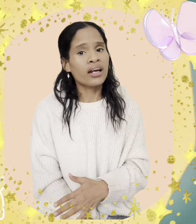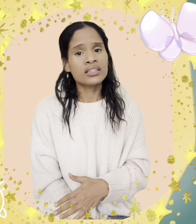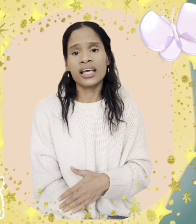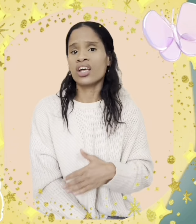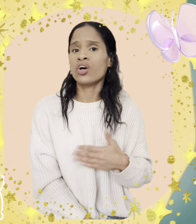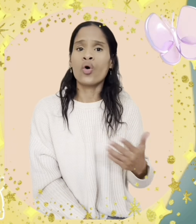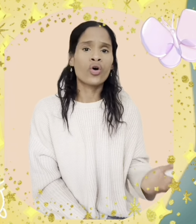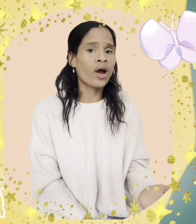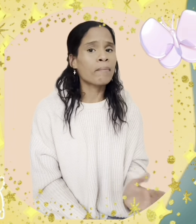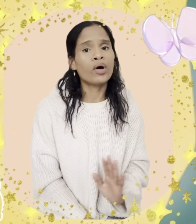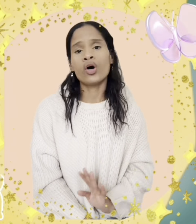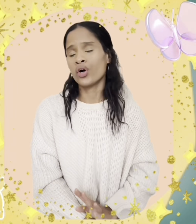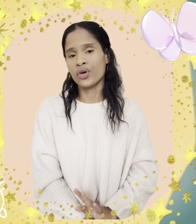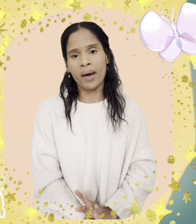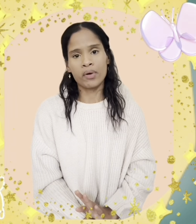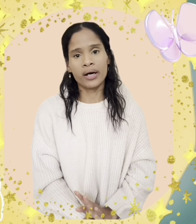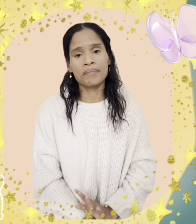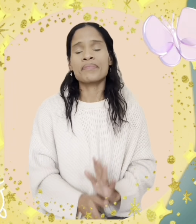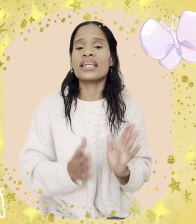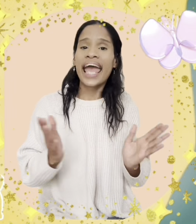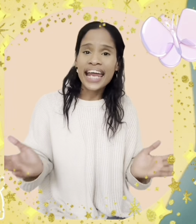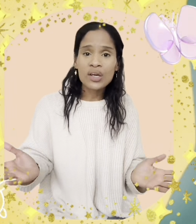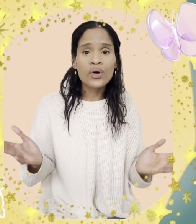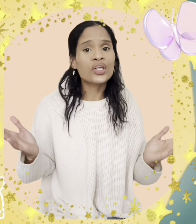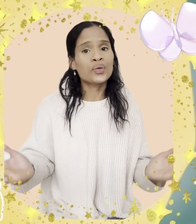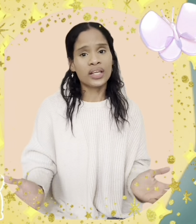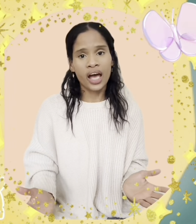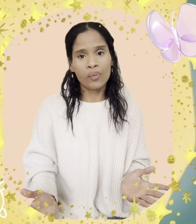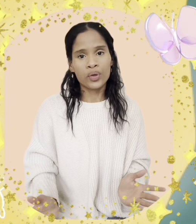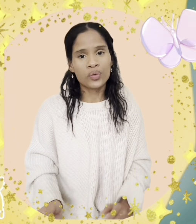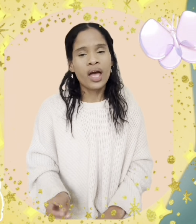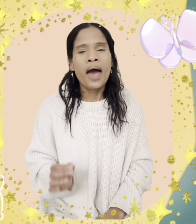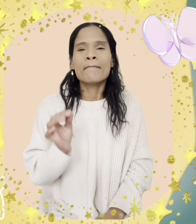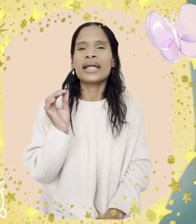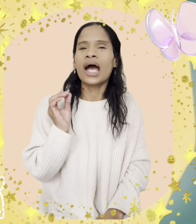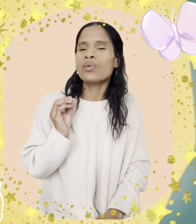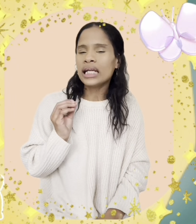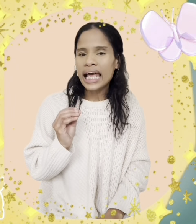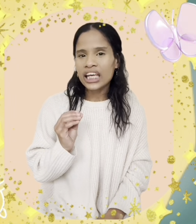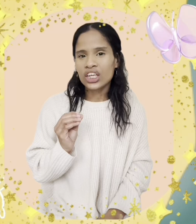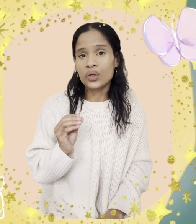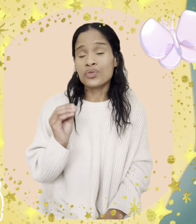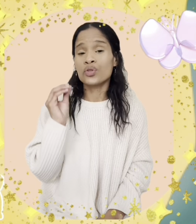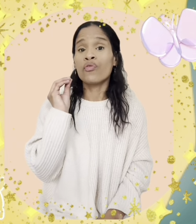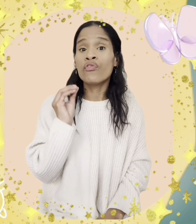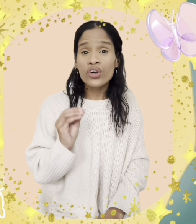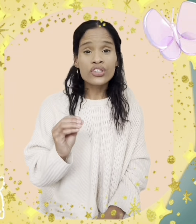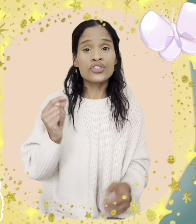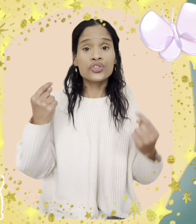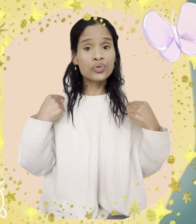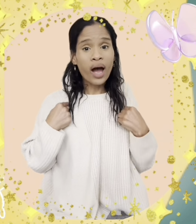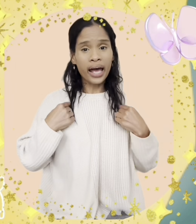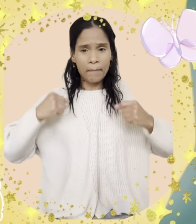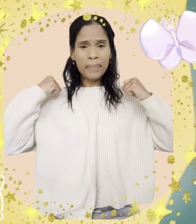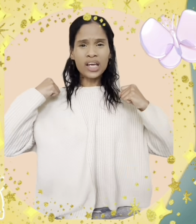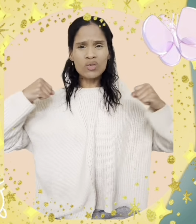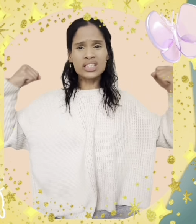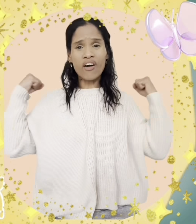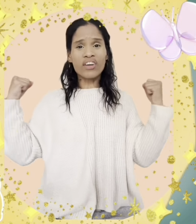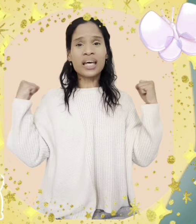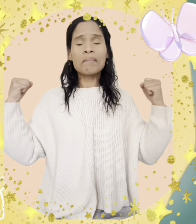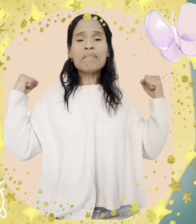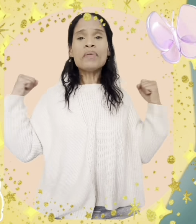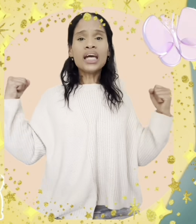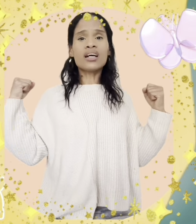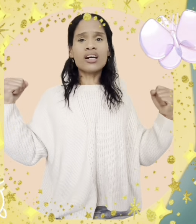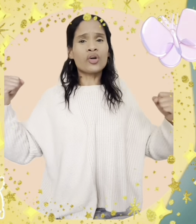or caretaker or grandpa or grandma. Anyone who can help you. But I would like you to first try by